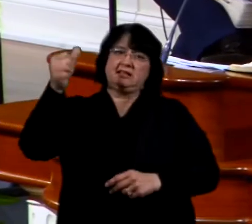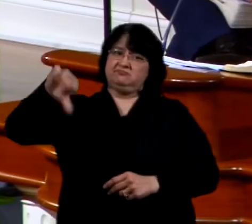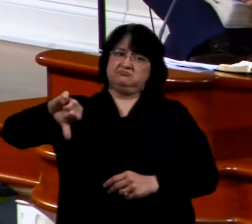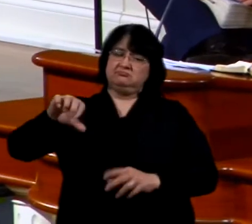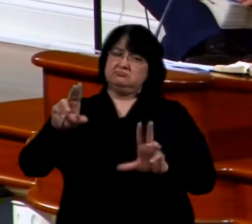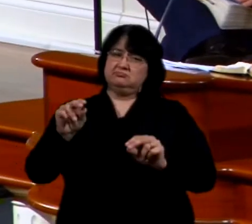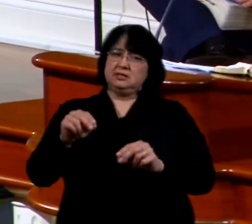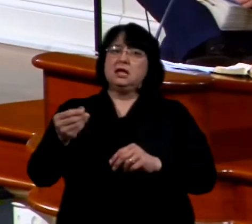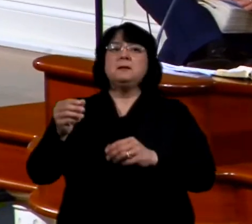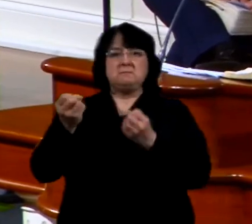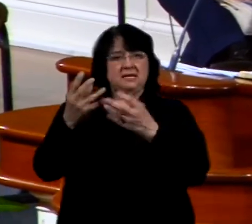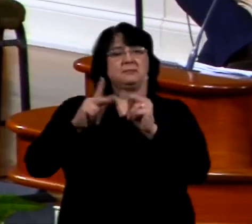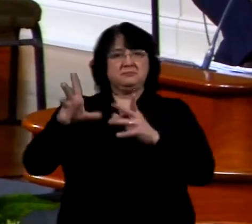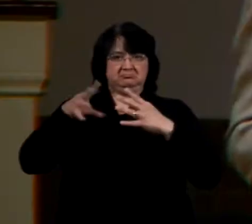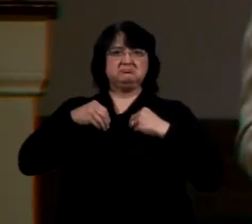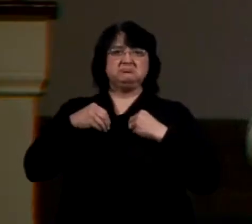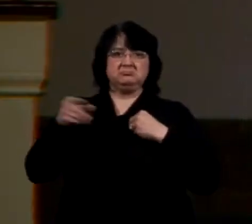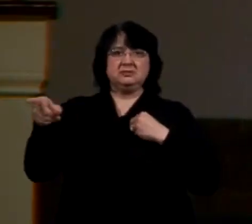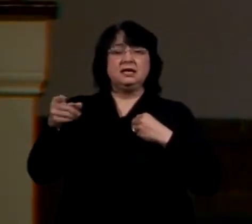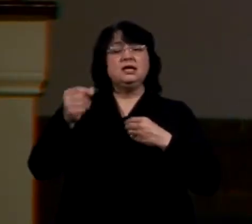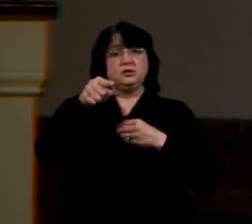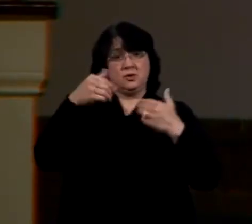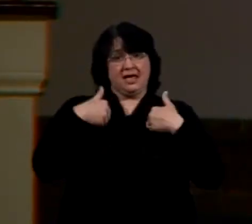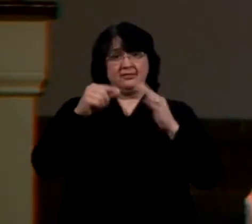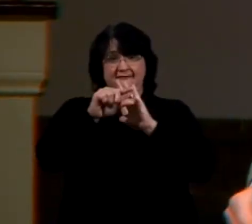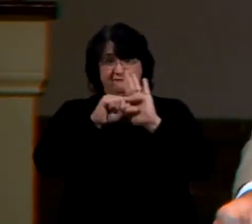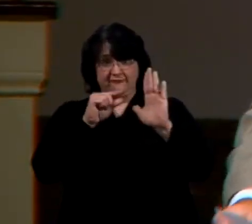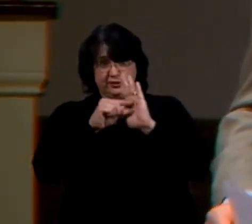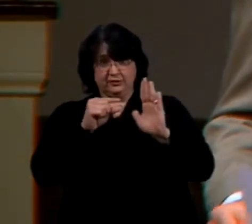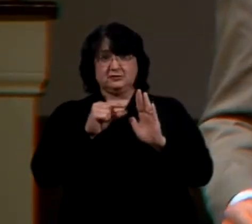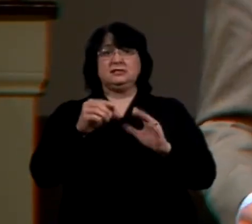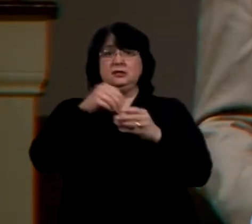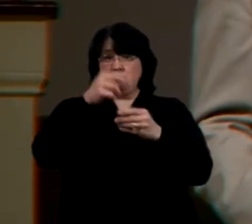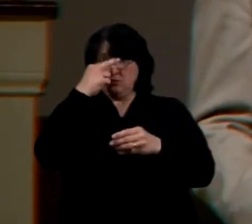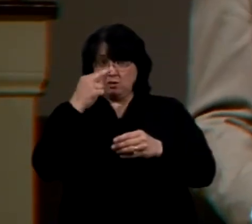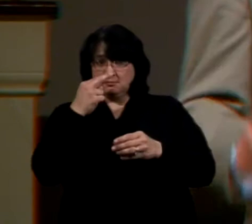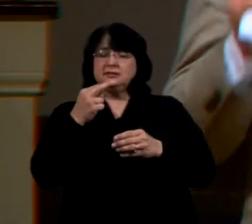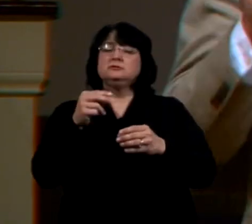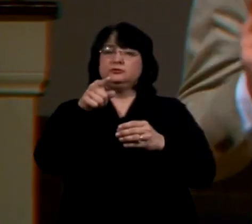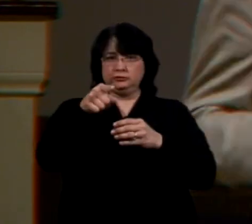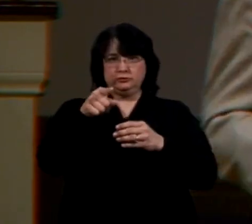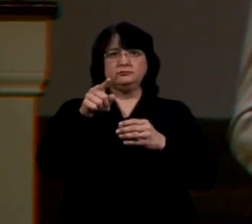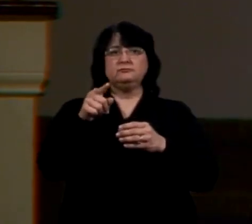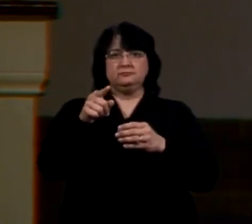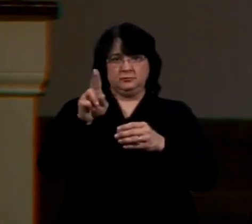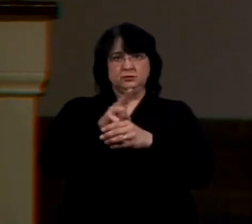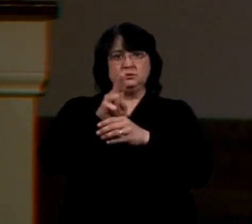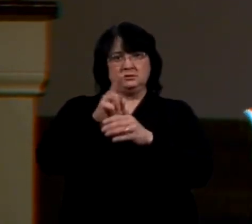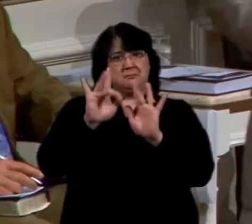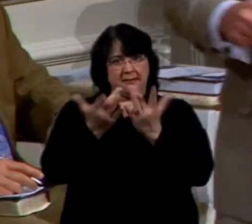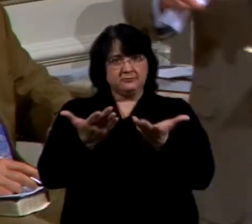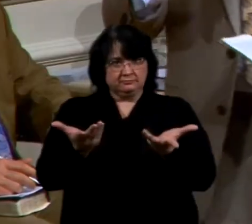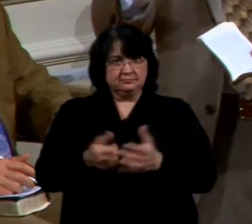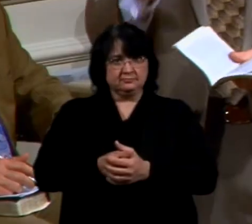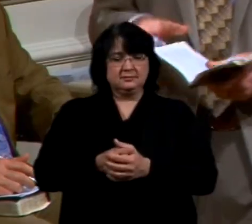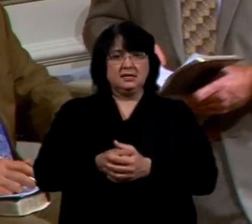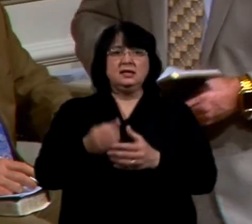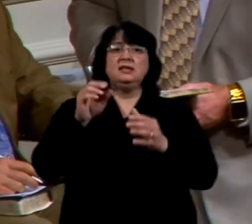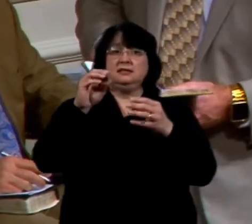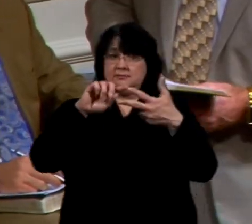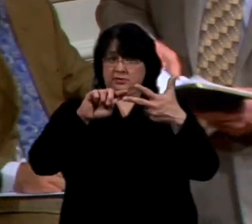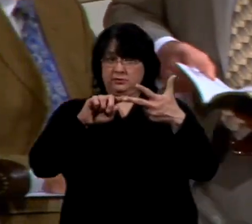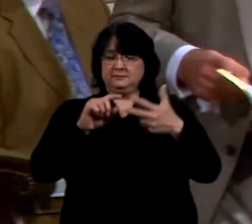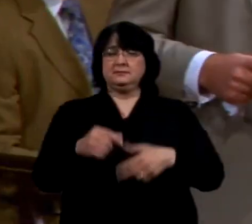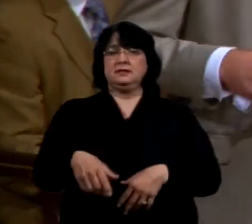You've already got it right there to the first verse that you want, and you're going to take that time. That's step number three. Now, on your page